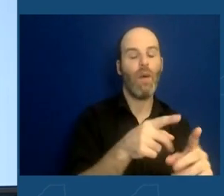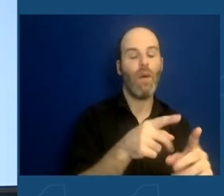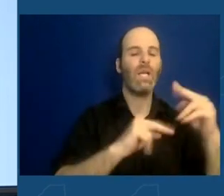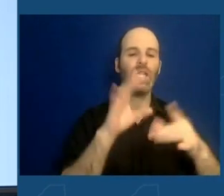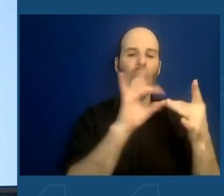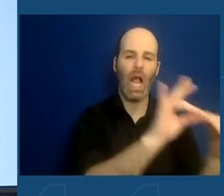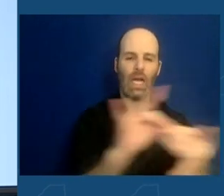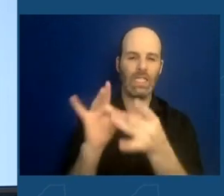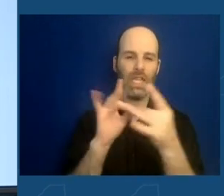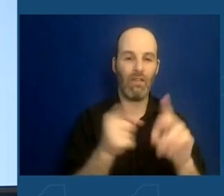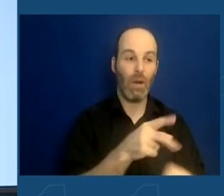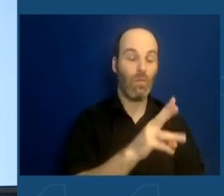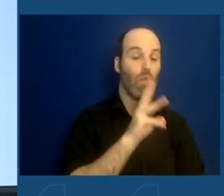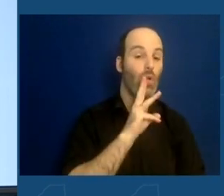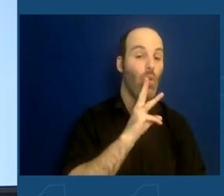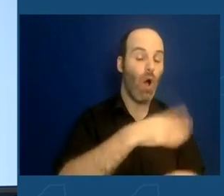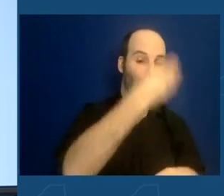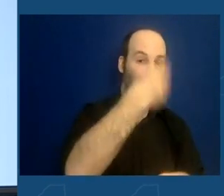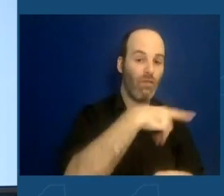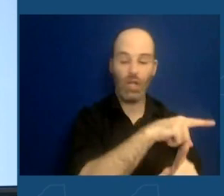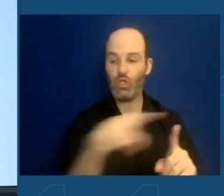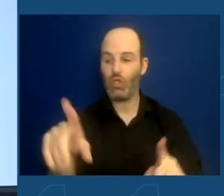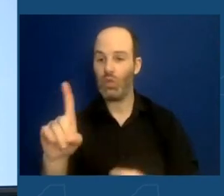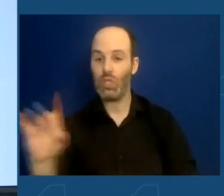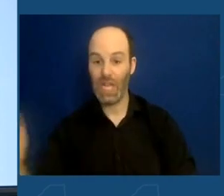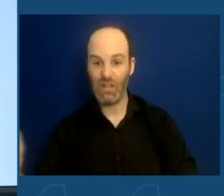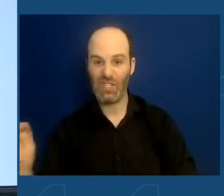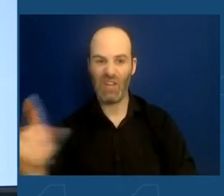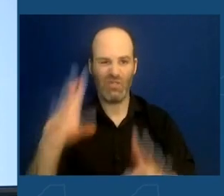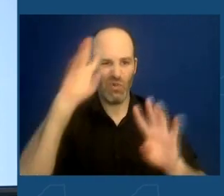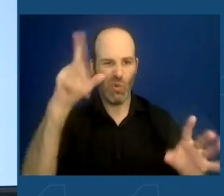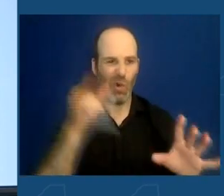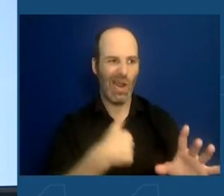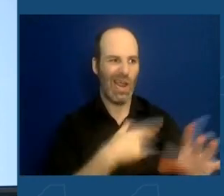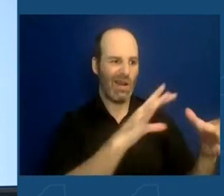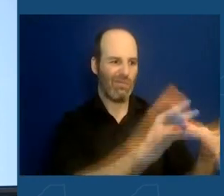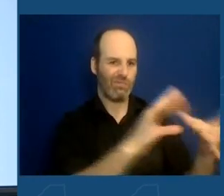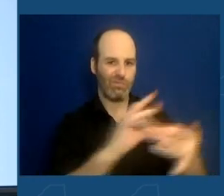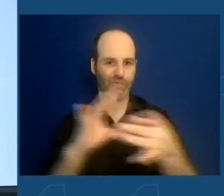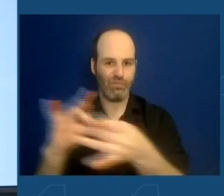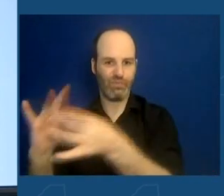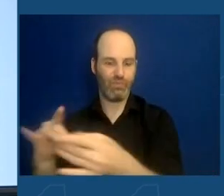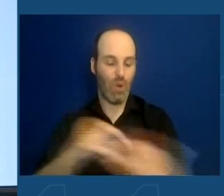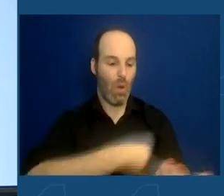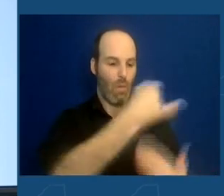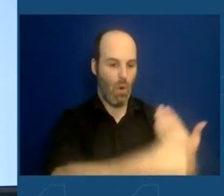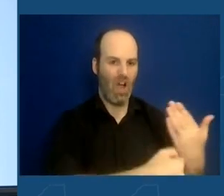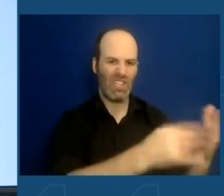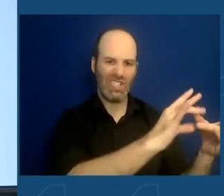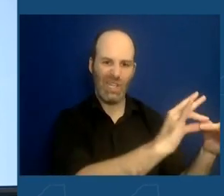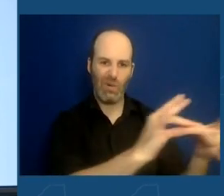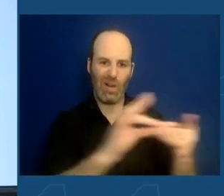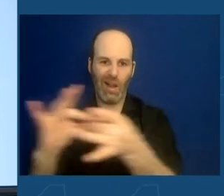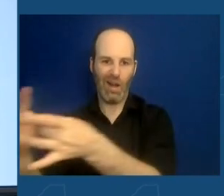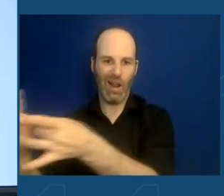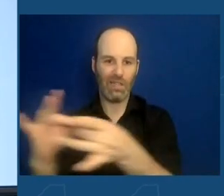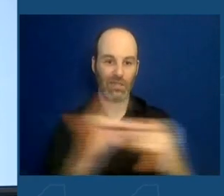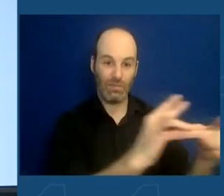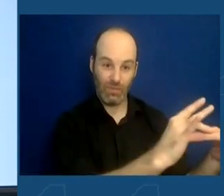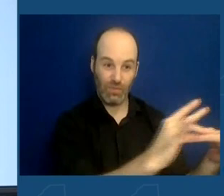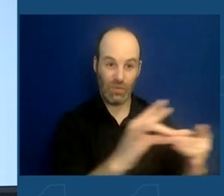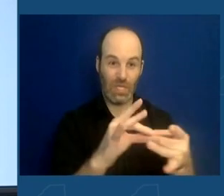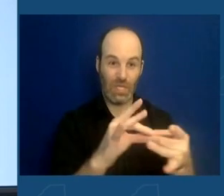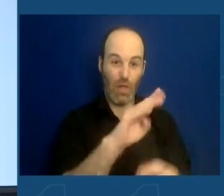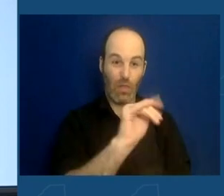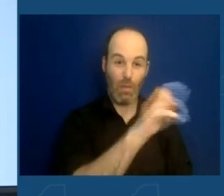with a nexus of projects that would connect our marina in Brightbeck Park, world-class facilities, to our downtown. So if you look at the